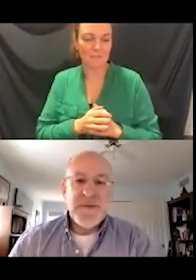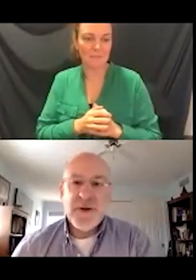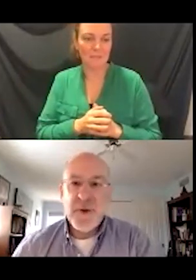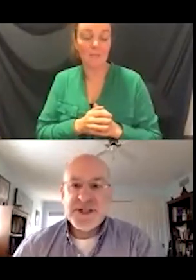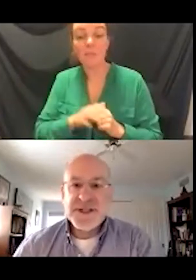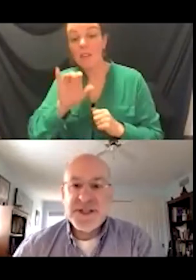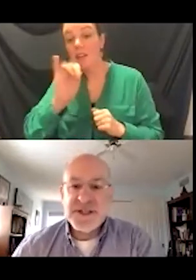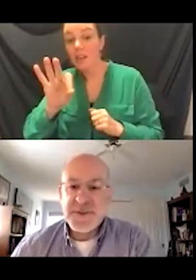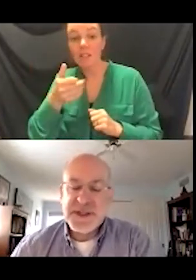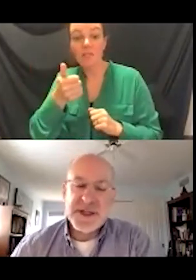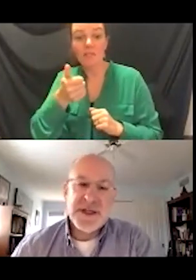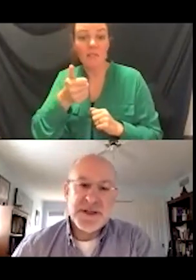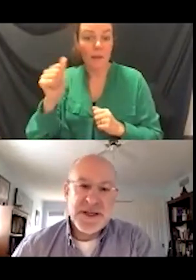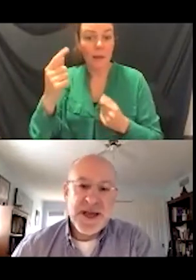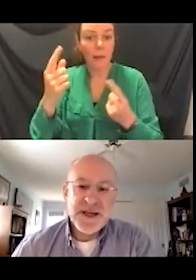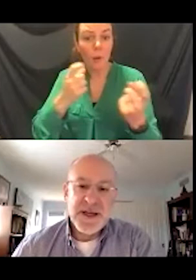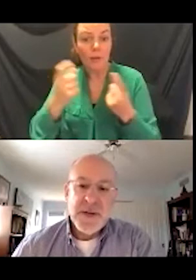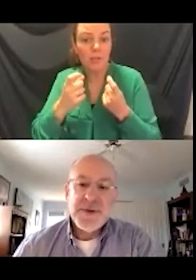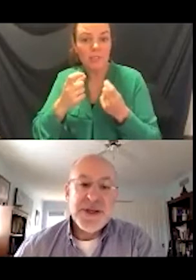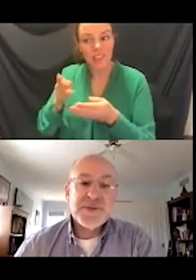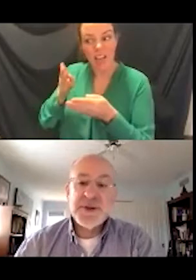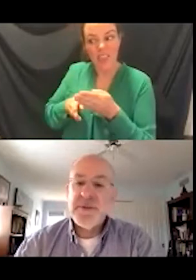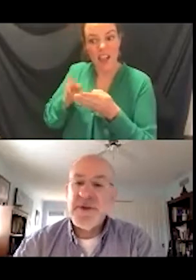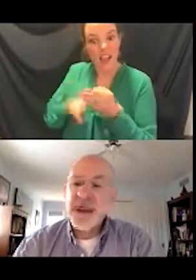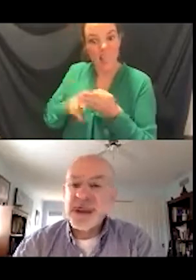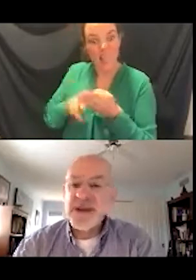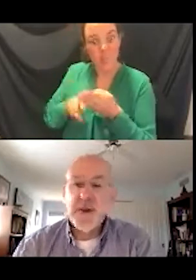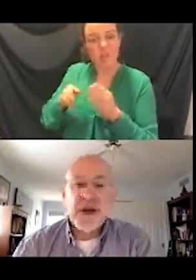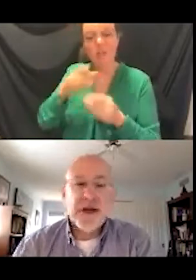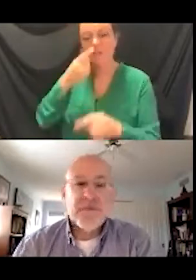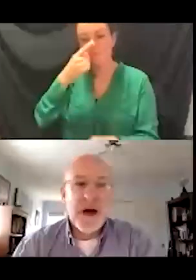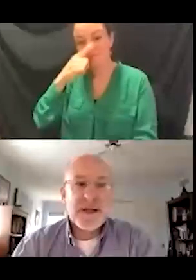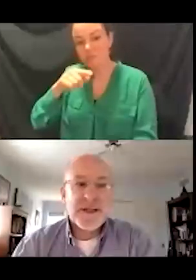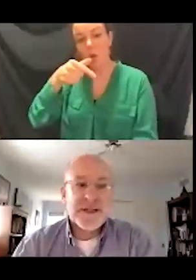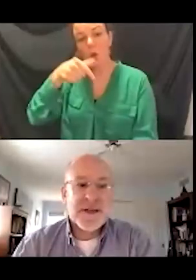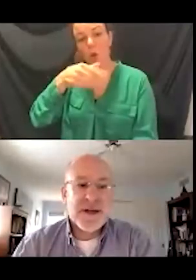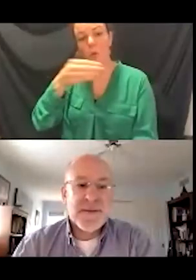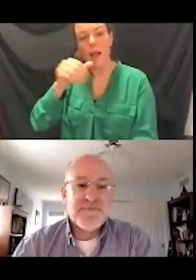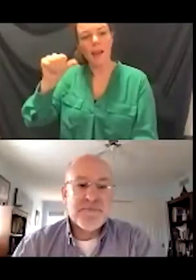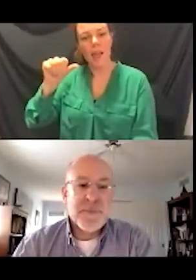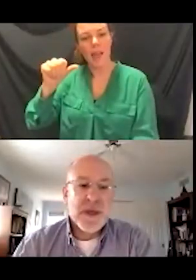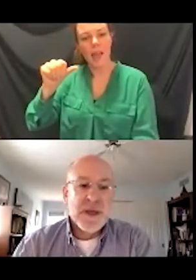If you have questions, especially at the end, please put them in the Q&A box